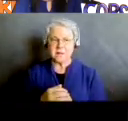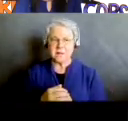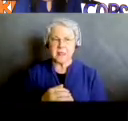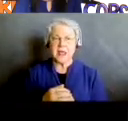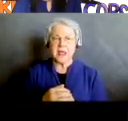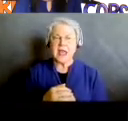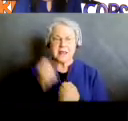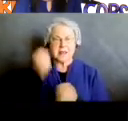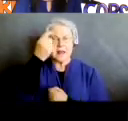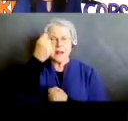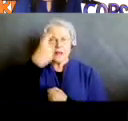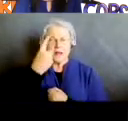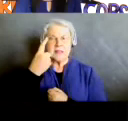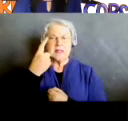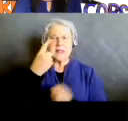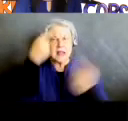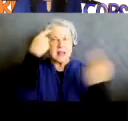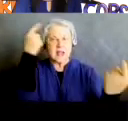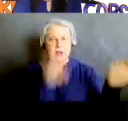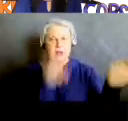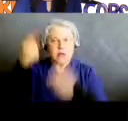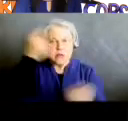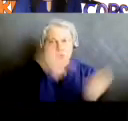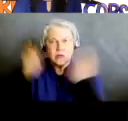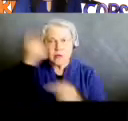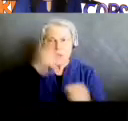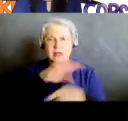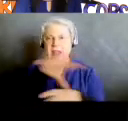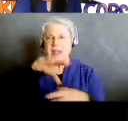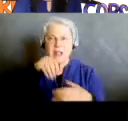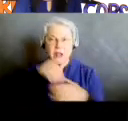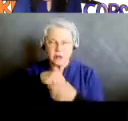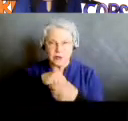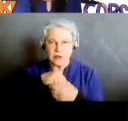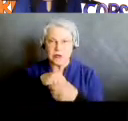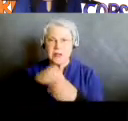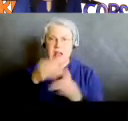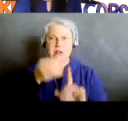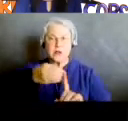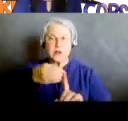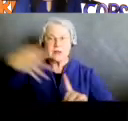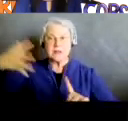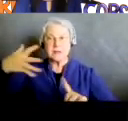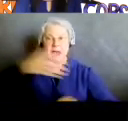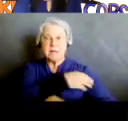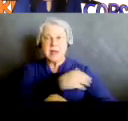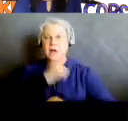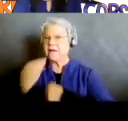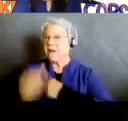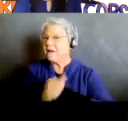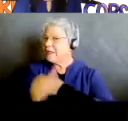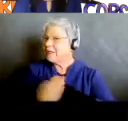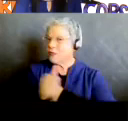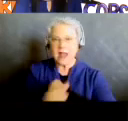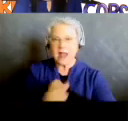consensual incorporation and inclusion as a way to expand power rather than as a threat, as Ellis